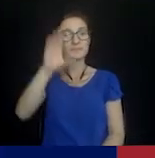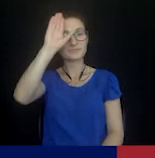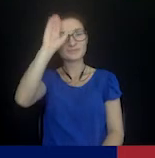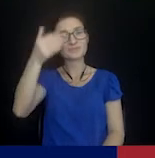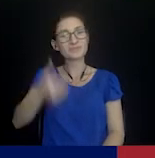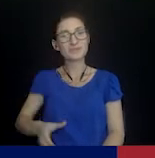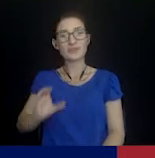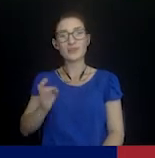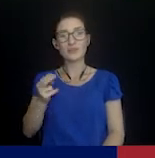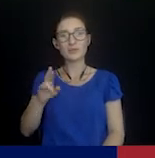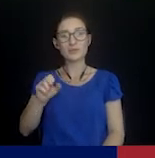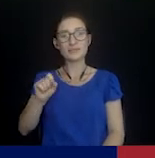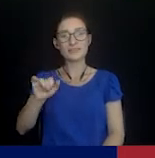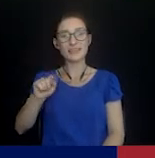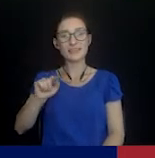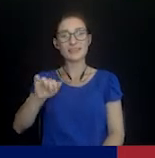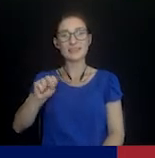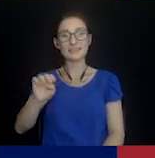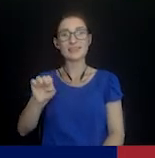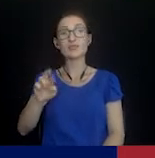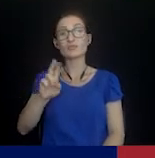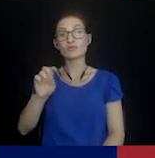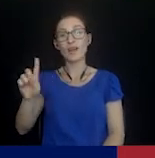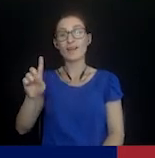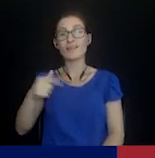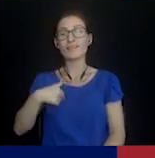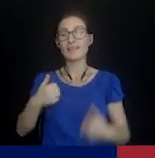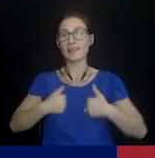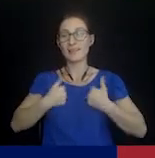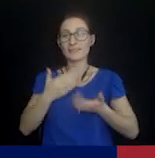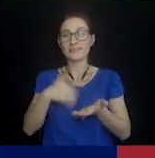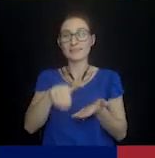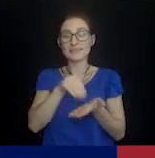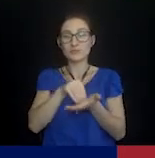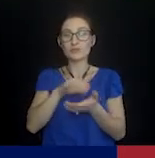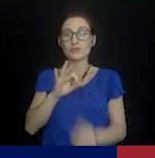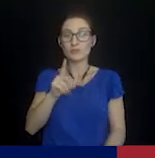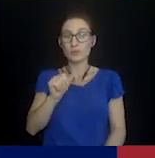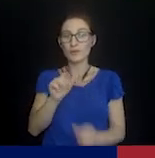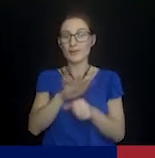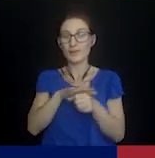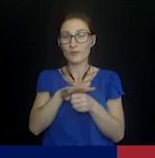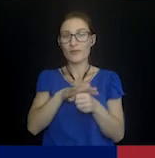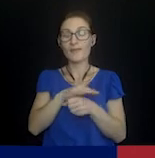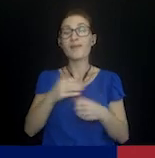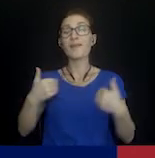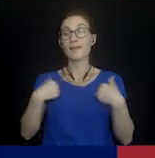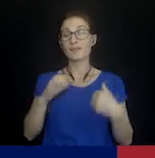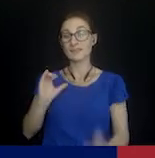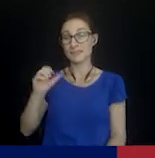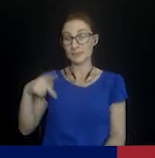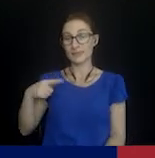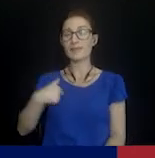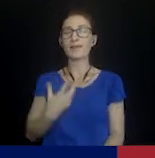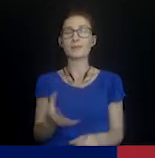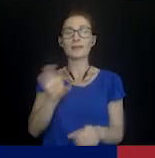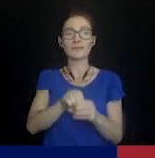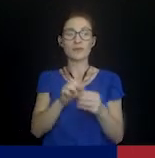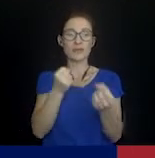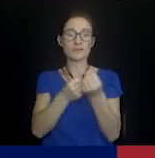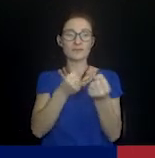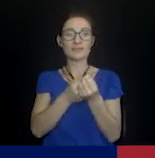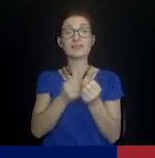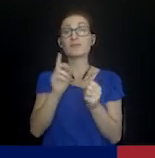Hi, my name is Christine Rudd. I live in the Central Florida area. I have cerebral palsy, and I've been involved in advocacy for people